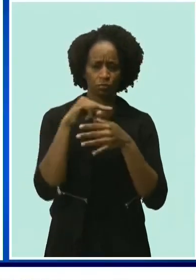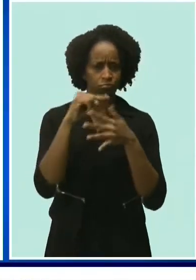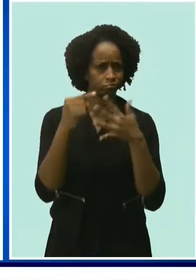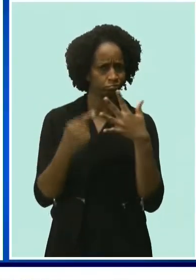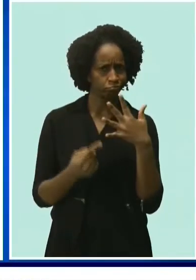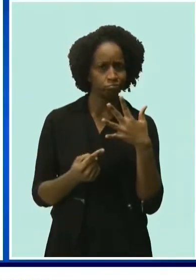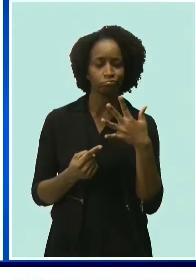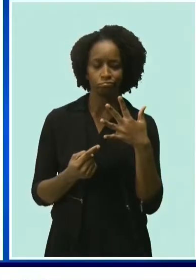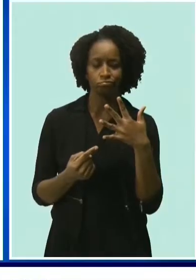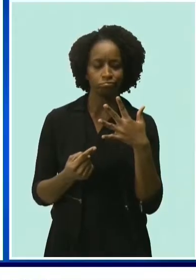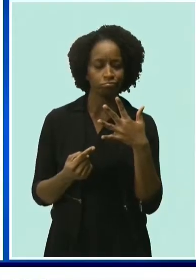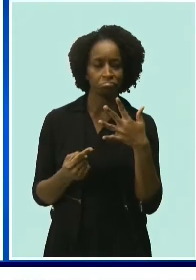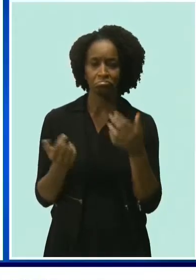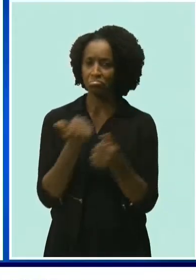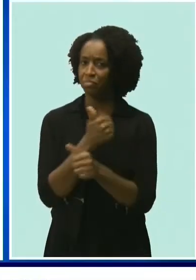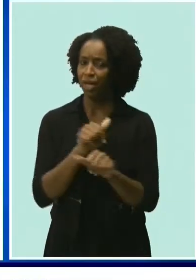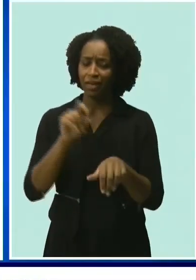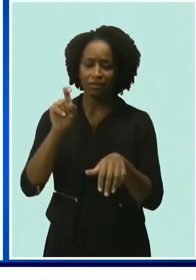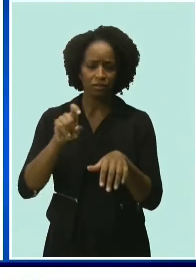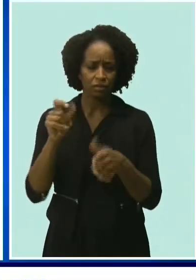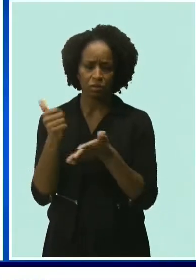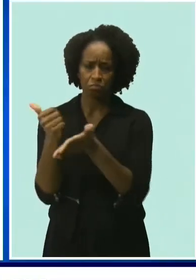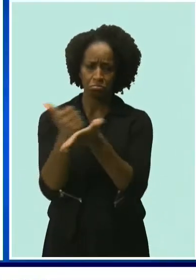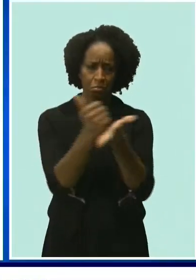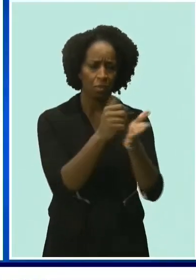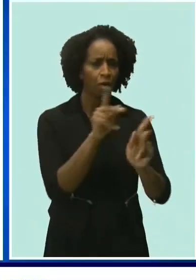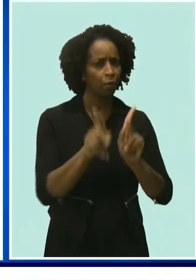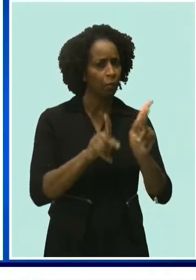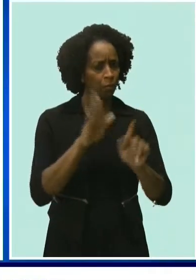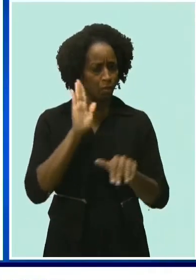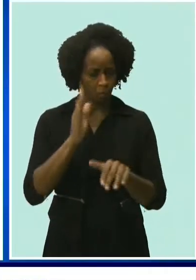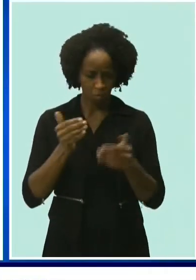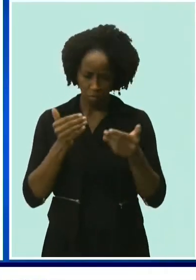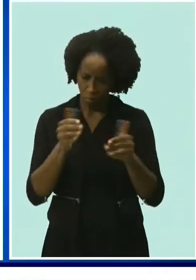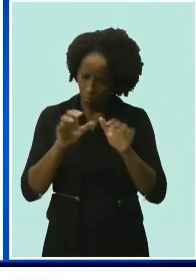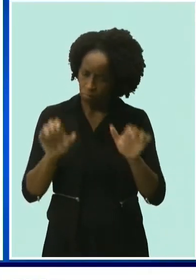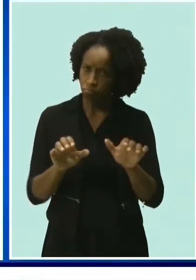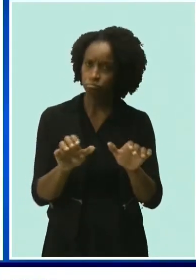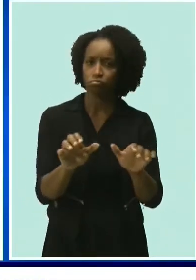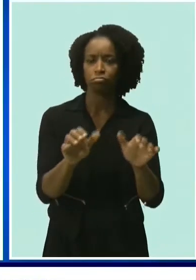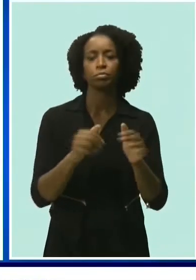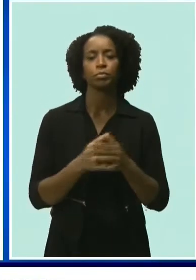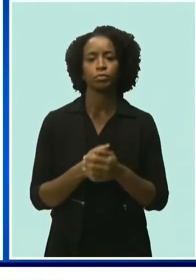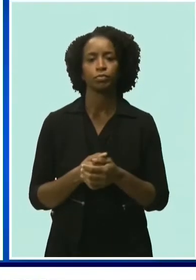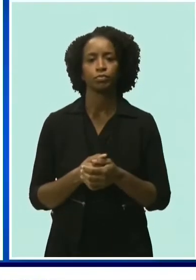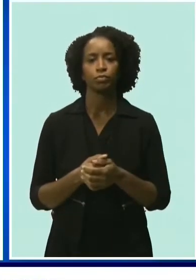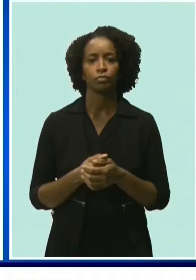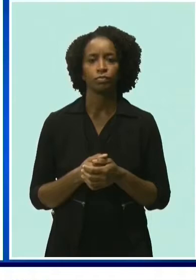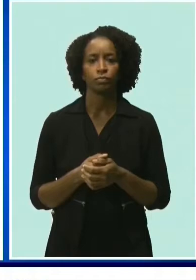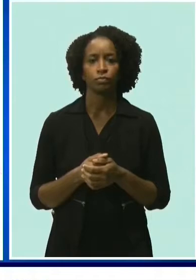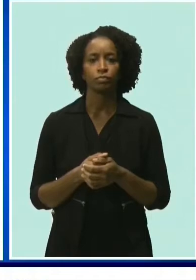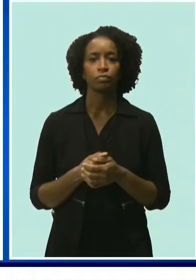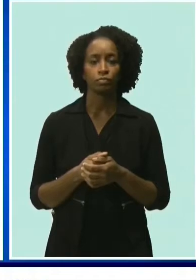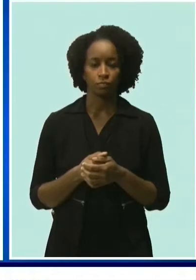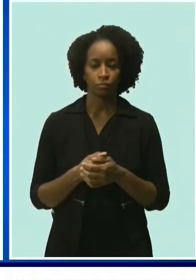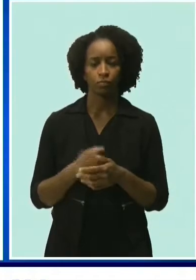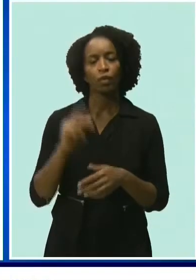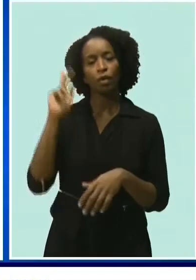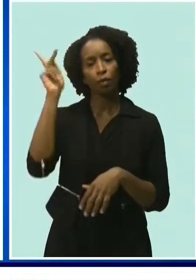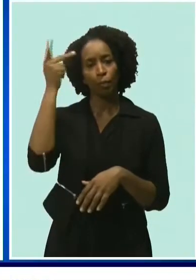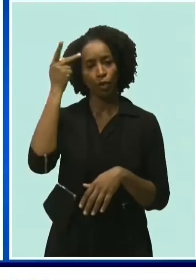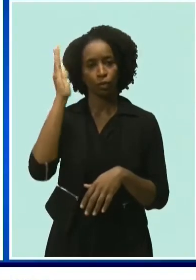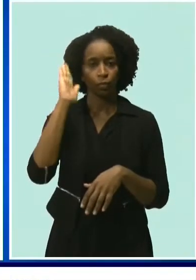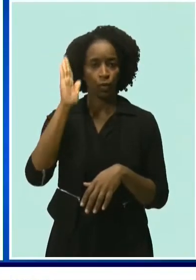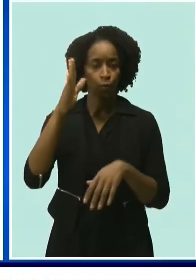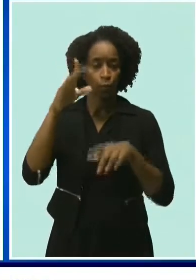help transform lives in Barbados and to help build out our infrastructure. Parliament will be prorogued on August 8th with a